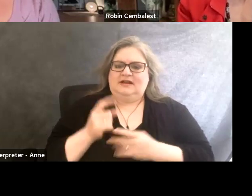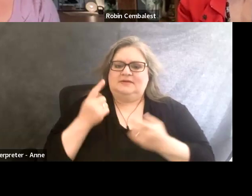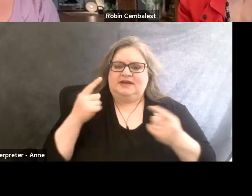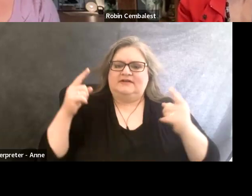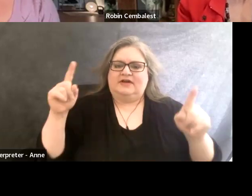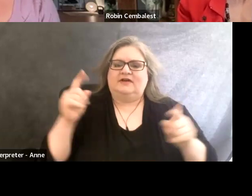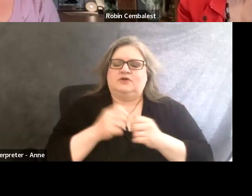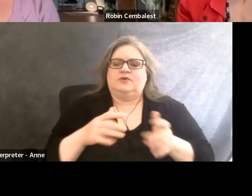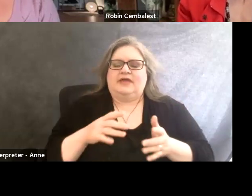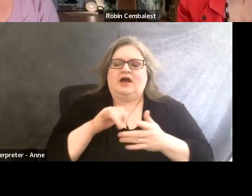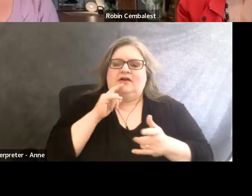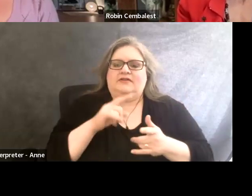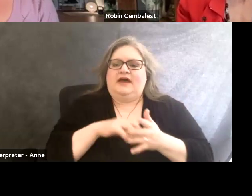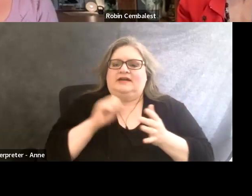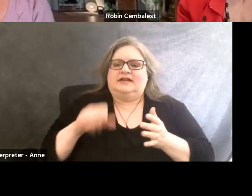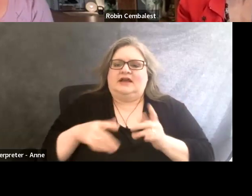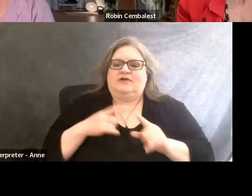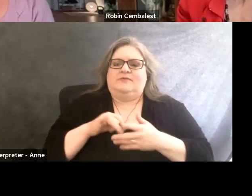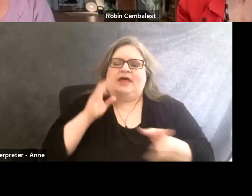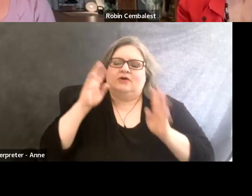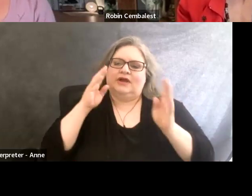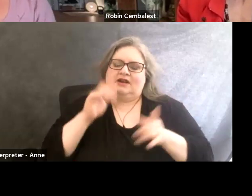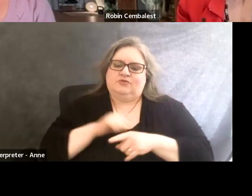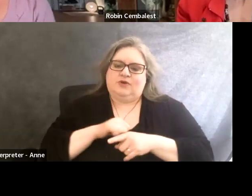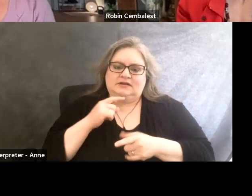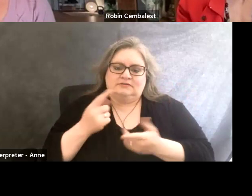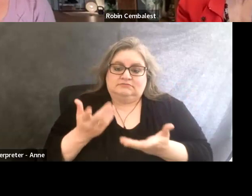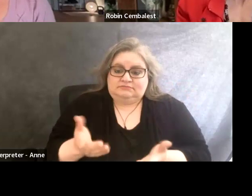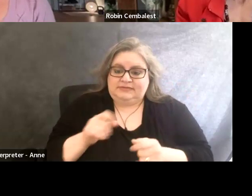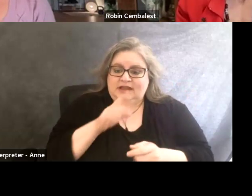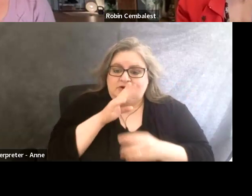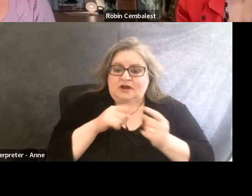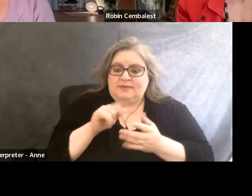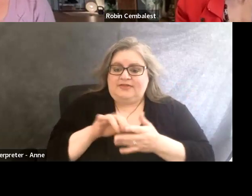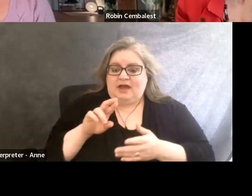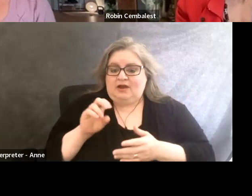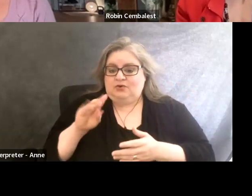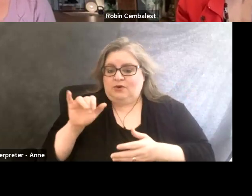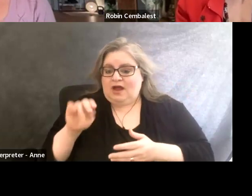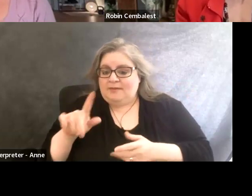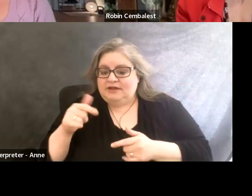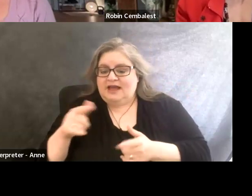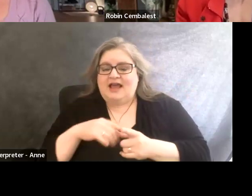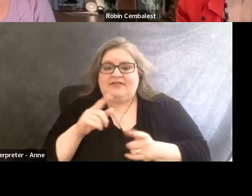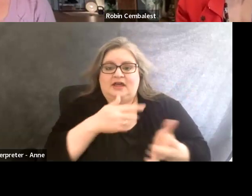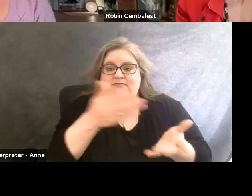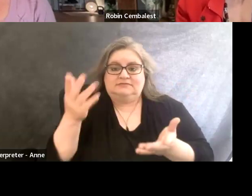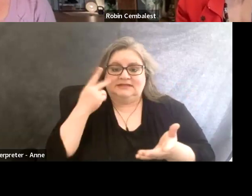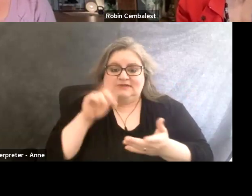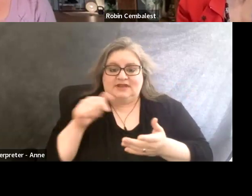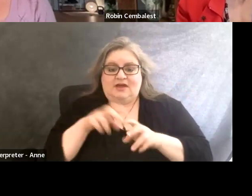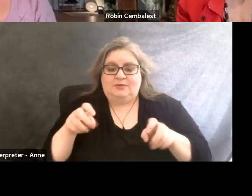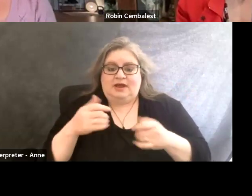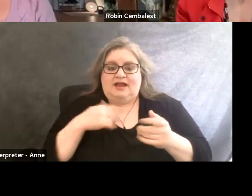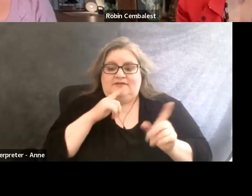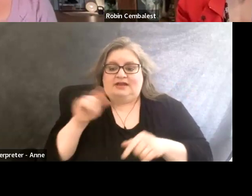without letting it take away from that creative practice. So I wonder if you can speak a little bit to that first, Robin, and we can pass and see if any of our other panelists have